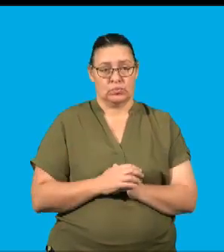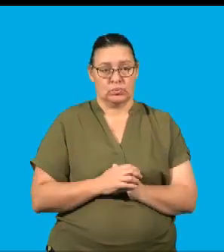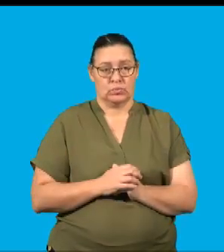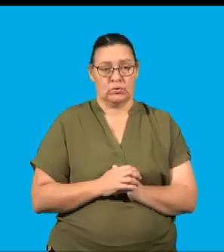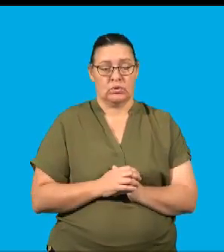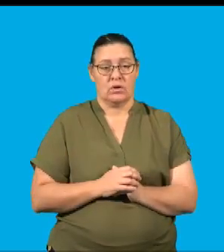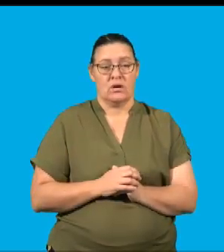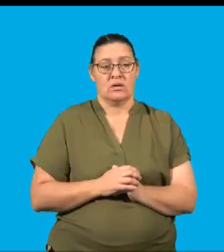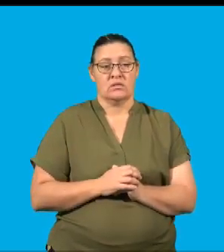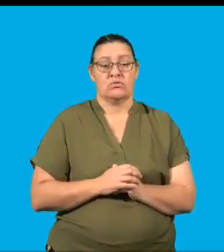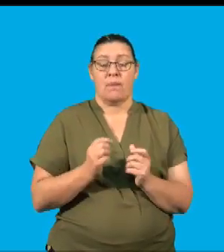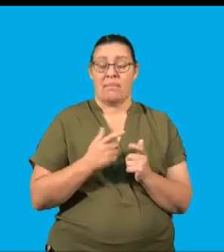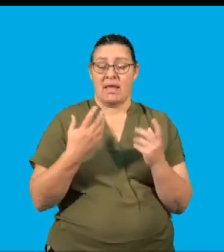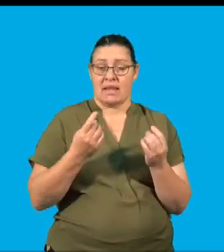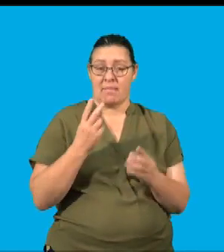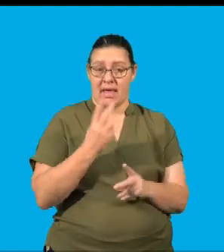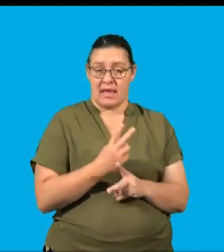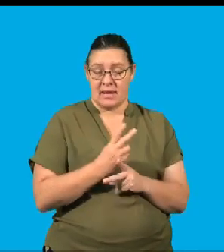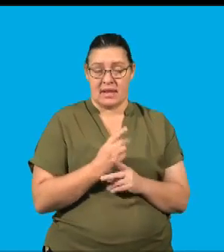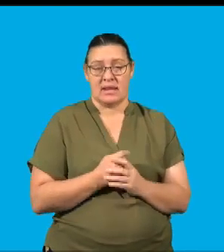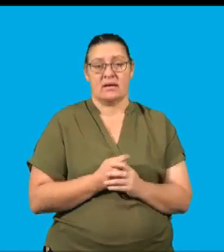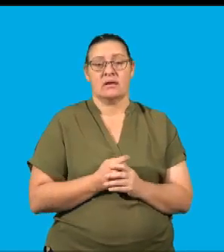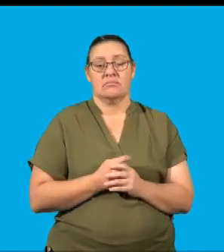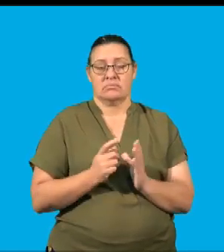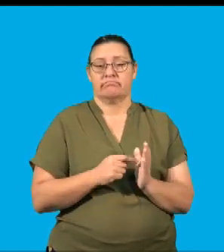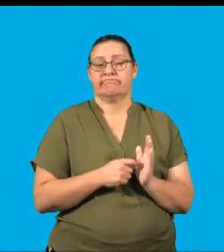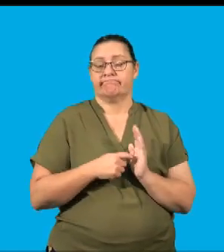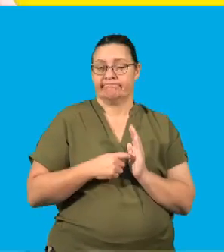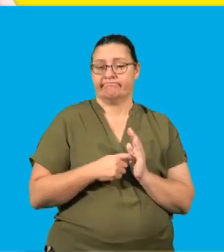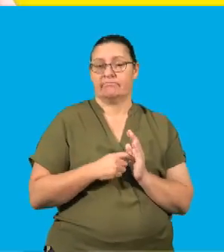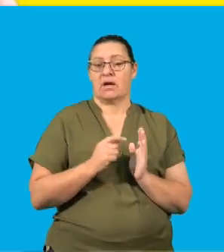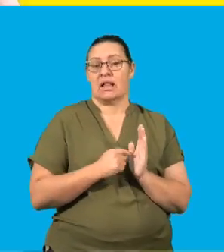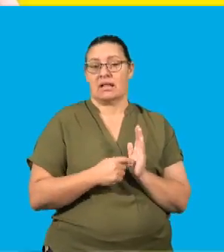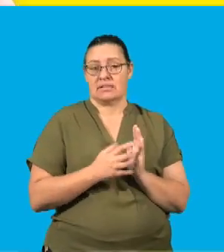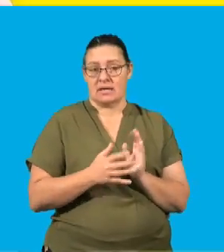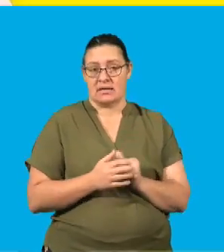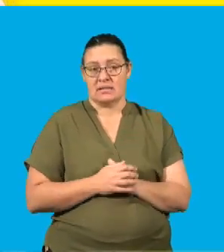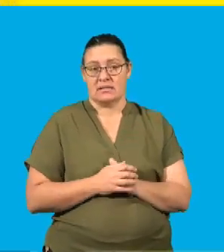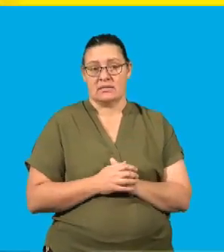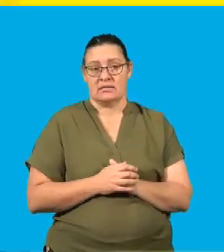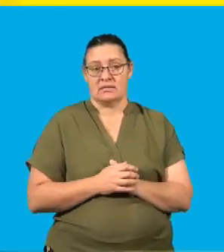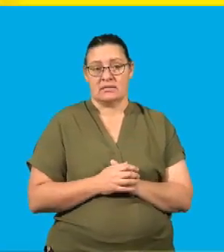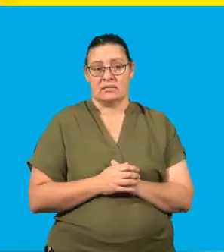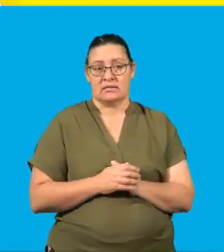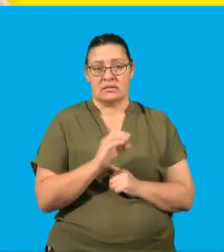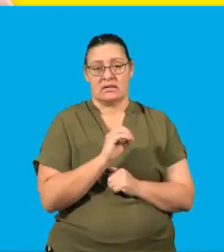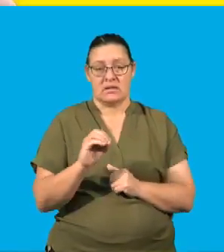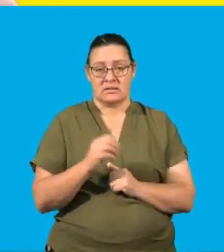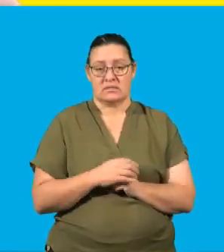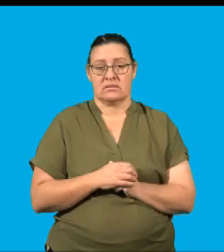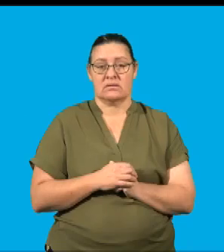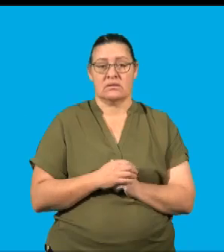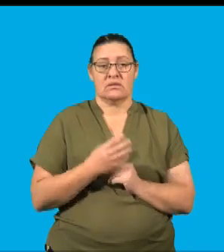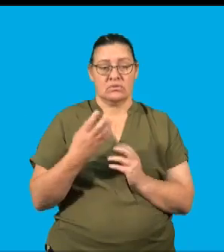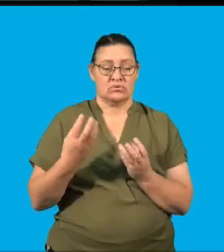612. We've got big numbers again here. They will require the use of a calculator. Let us take out our calculators. Let's